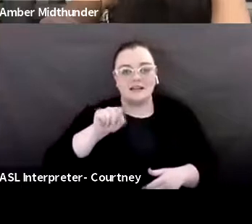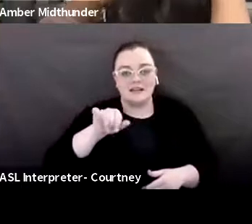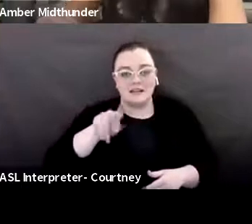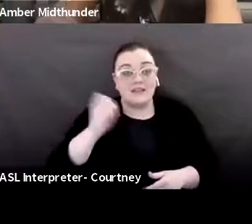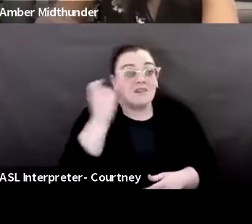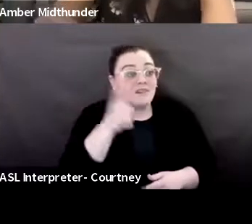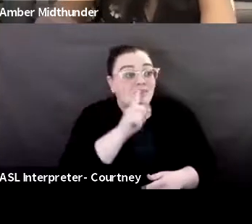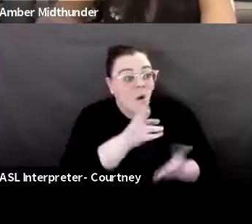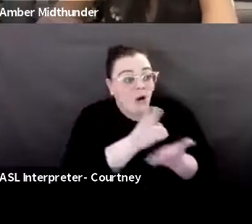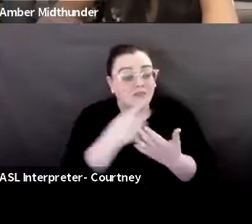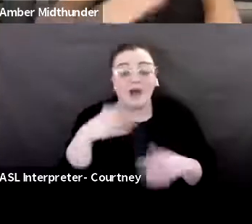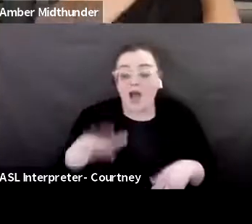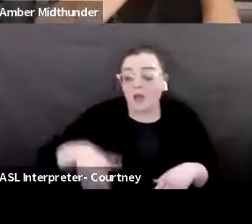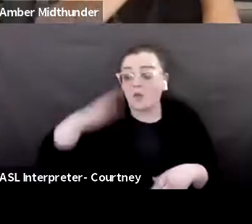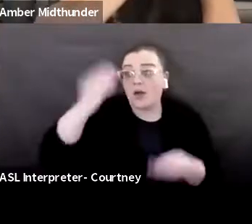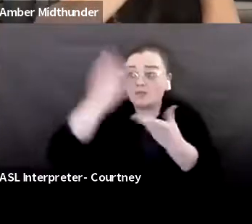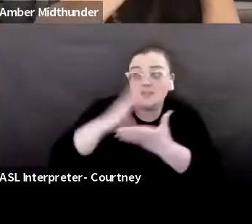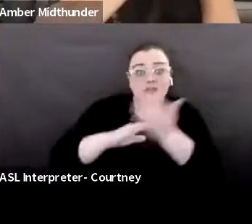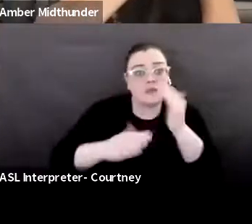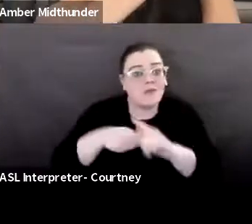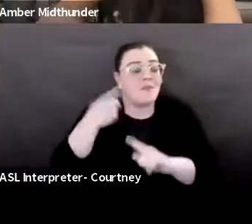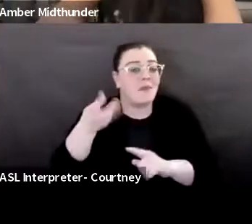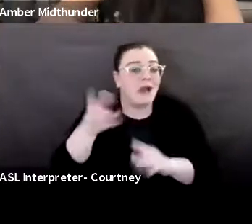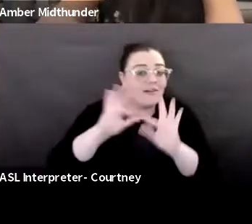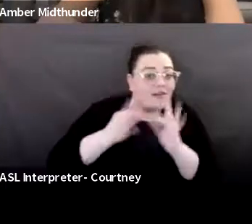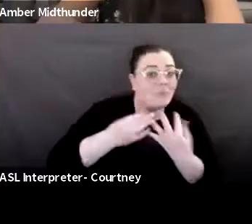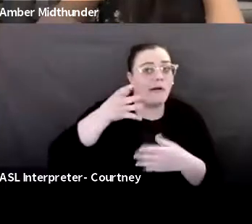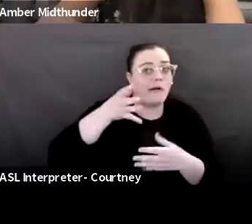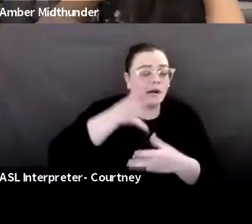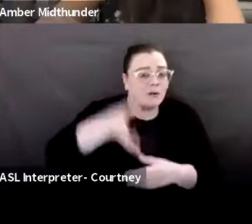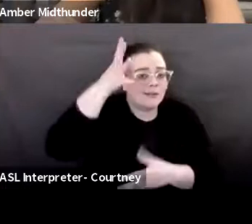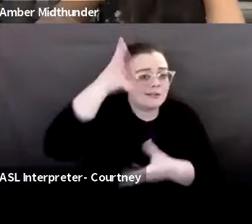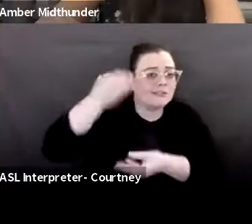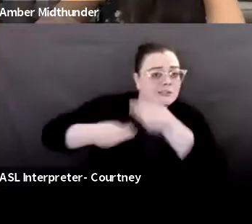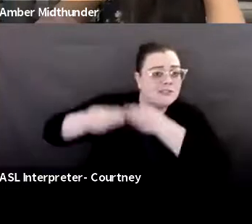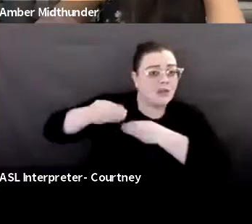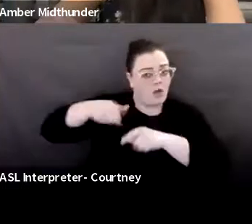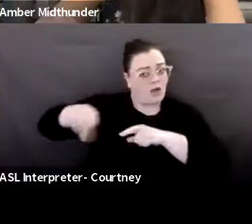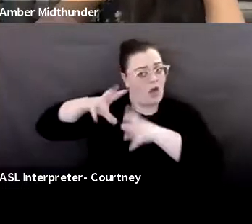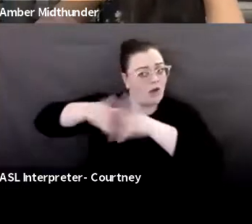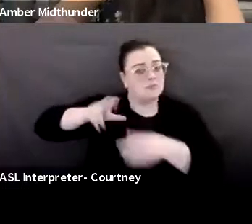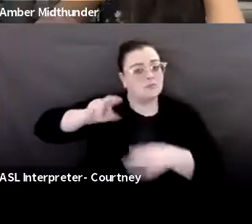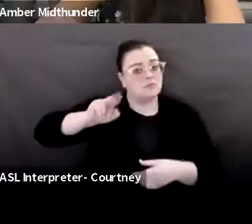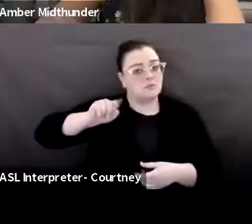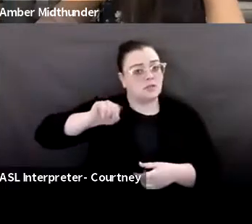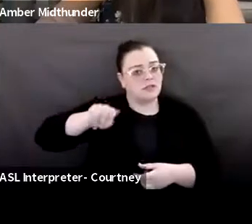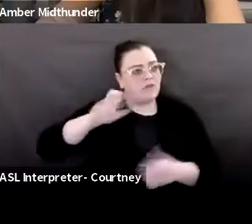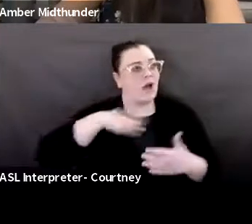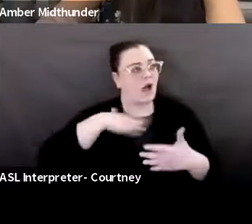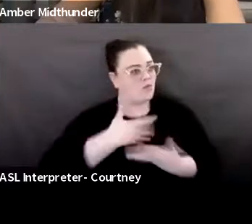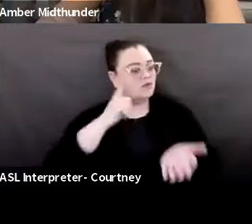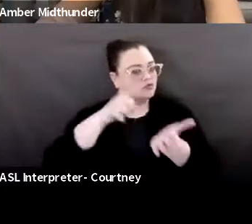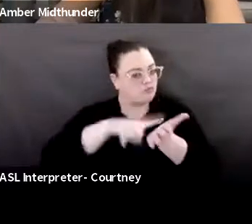Native. I don't know for sure. I'm willing to find out and do the work. It would have been a lot simpler for them lying and saying that they were this tribe or that